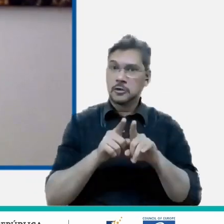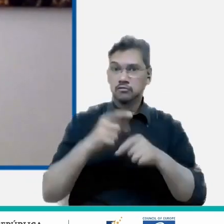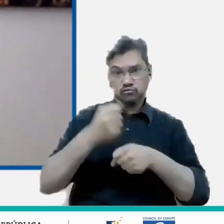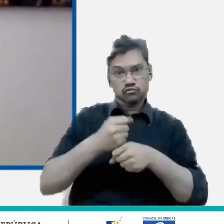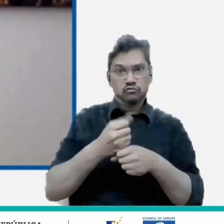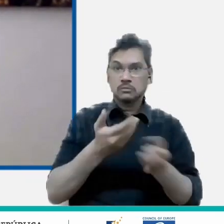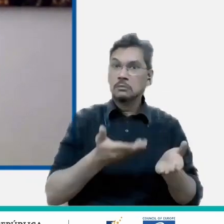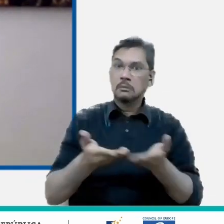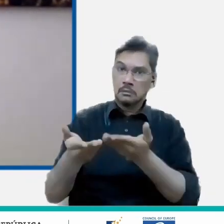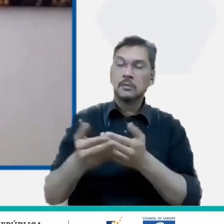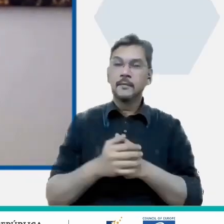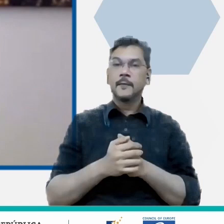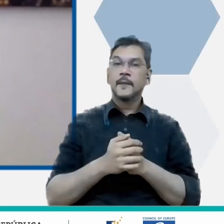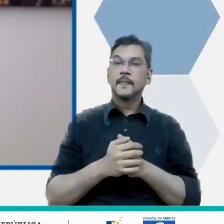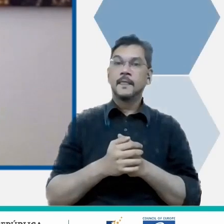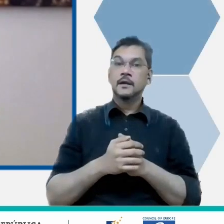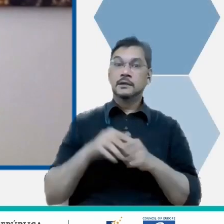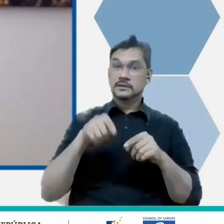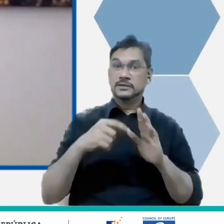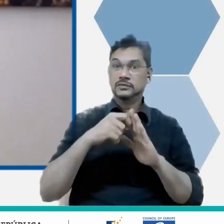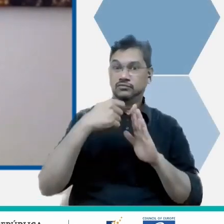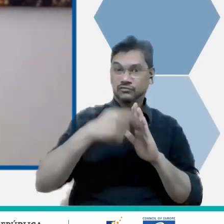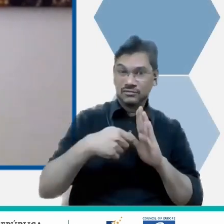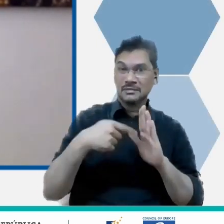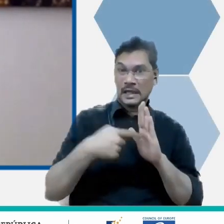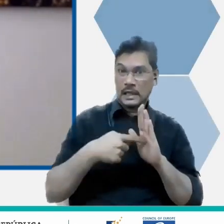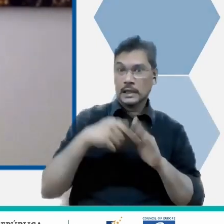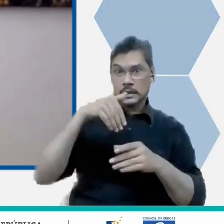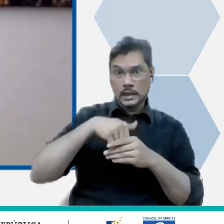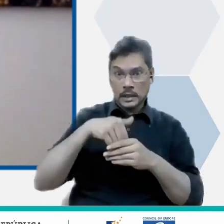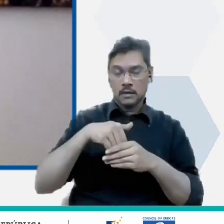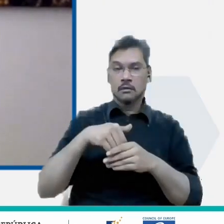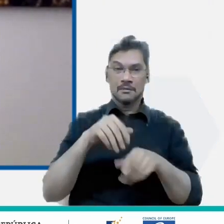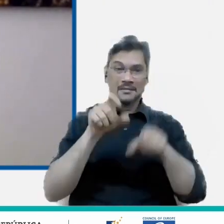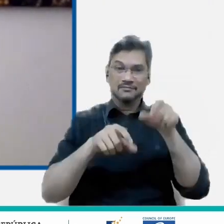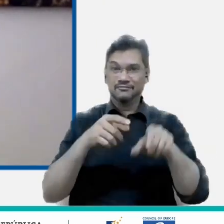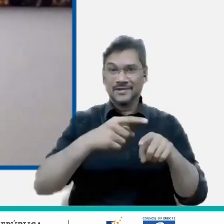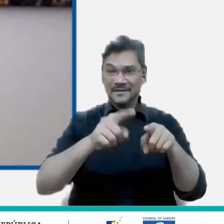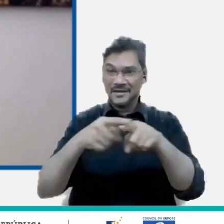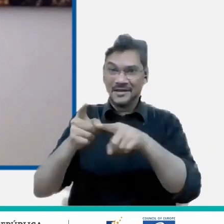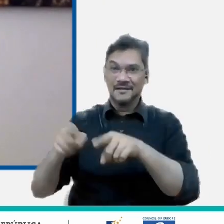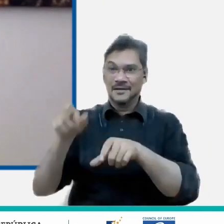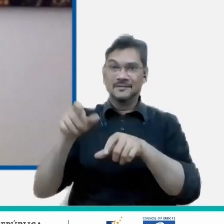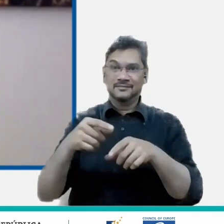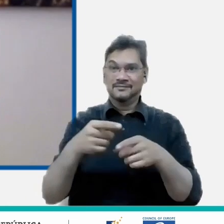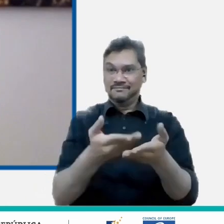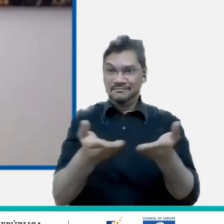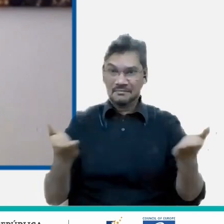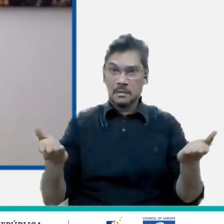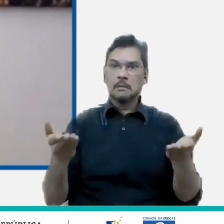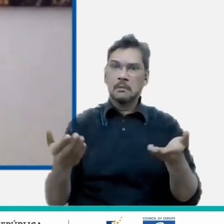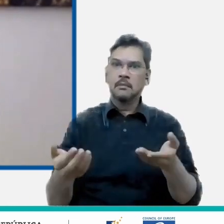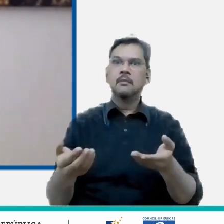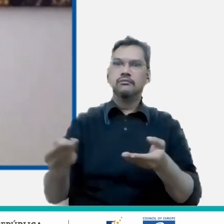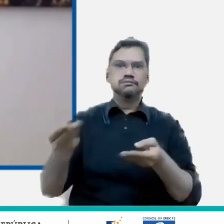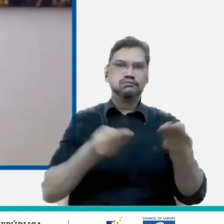the partners also interviewed the Sendai focal points in the Baltic Sea region countries, members of the EU civil protection mechanism